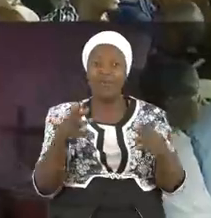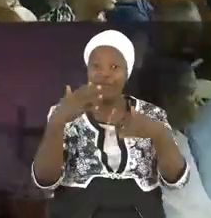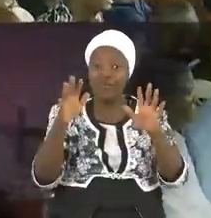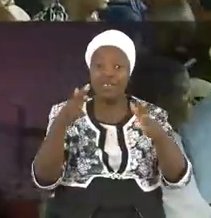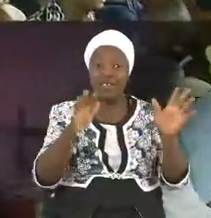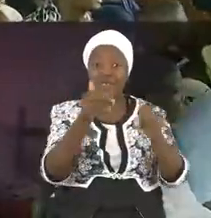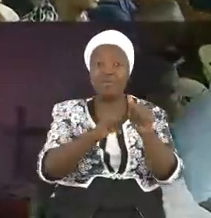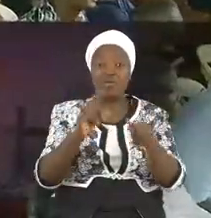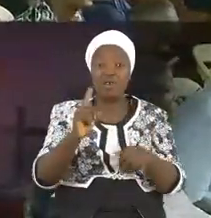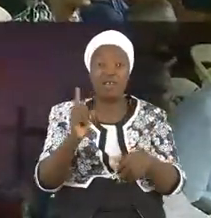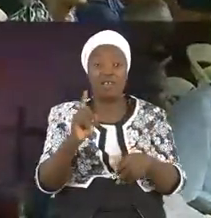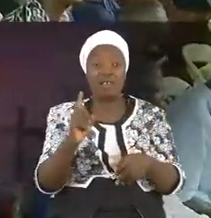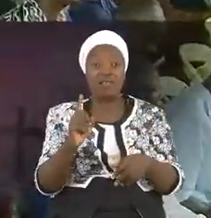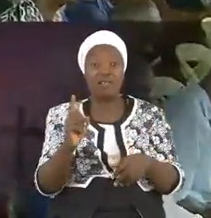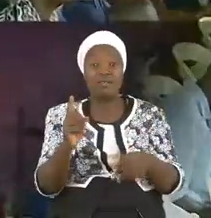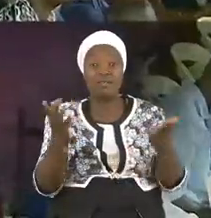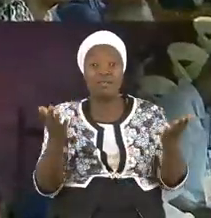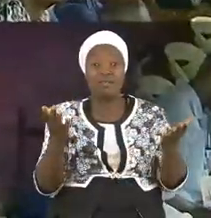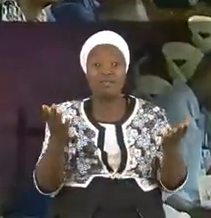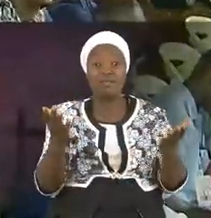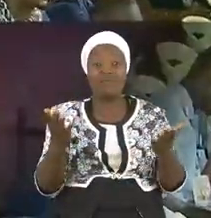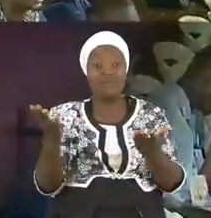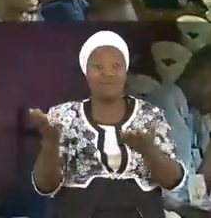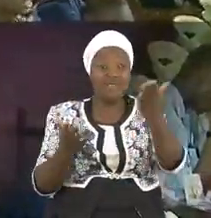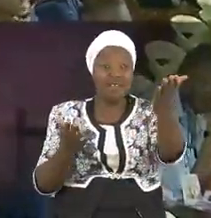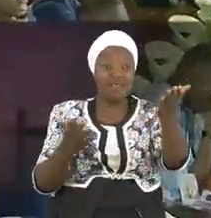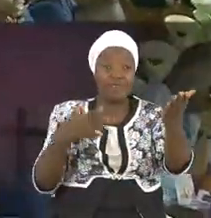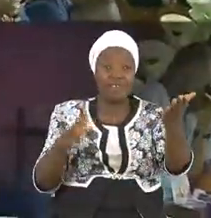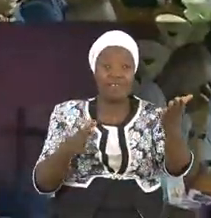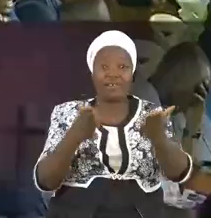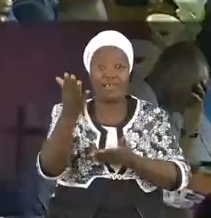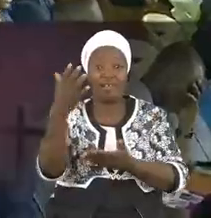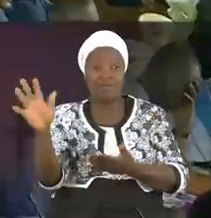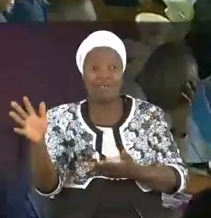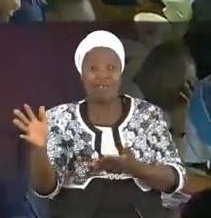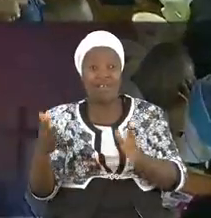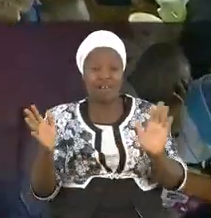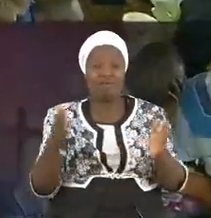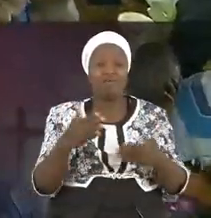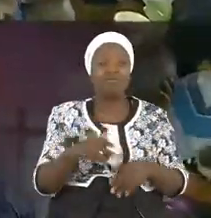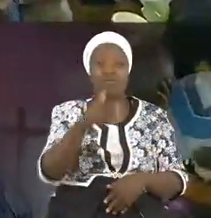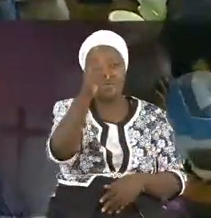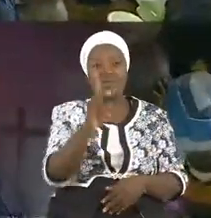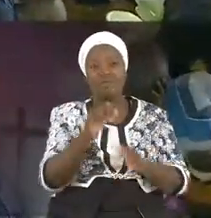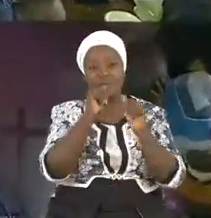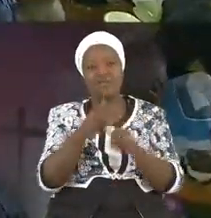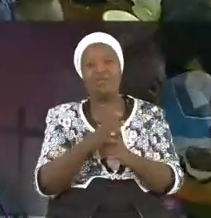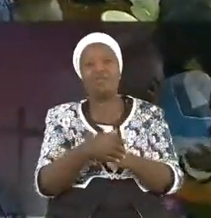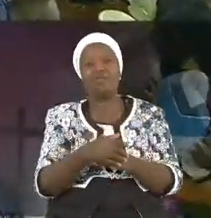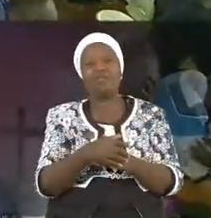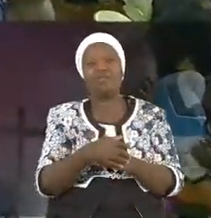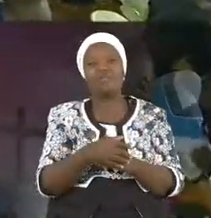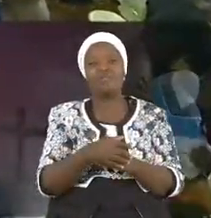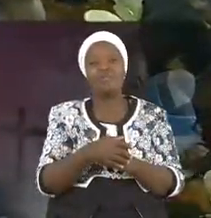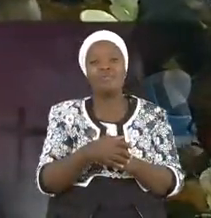please, if you are true with your counselor, raise up your hand. God bless you. At the far right, if you are true there, please,